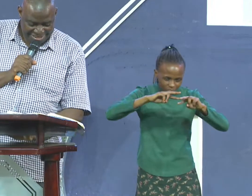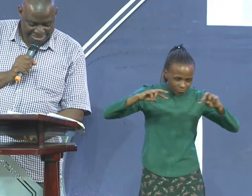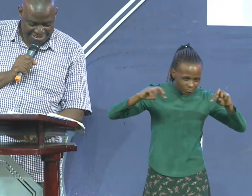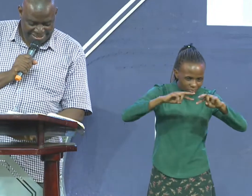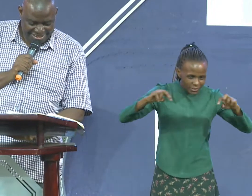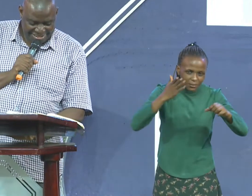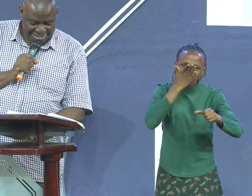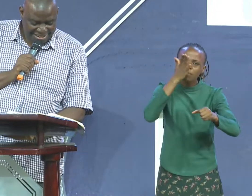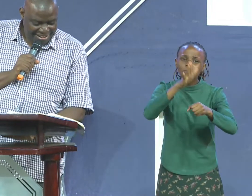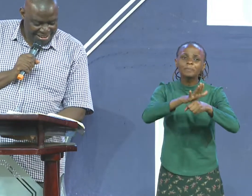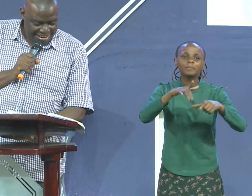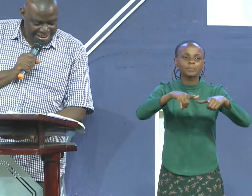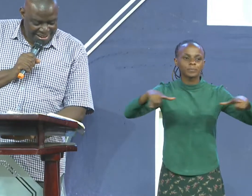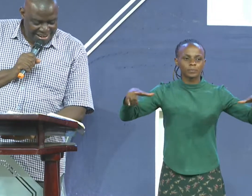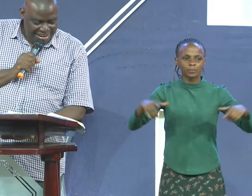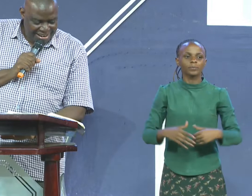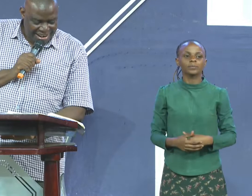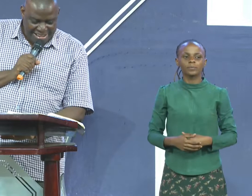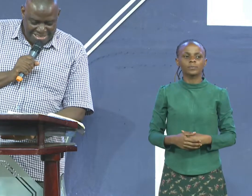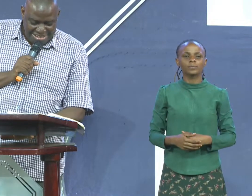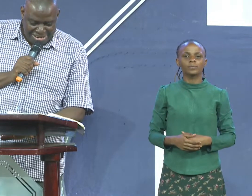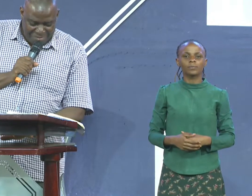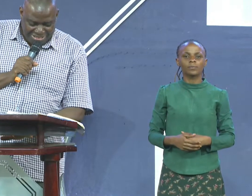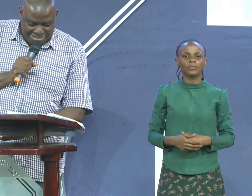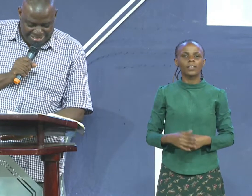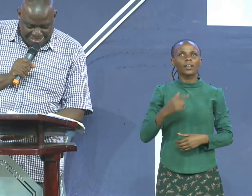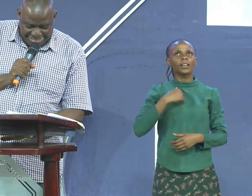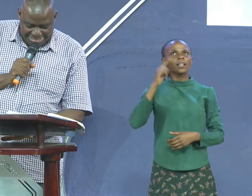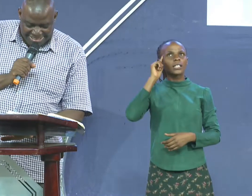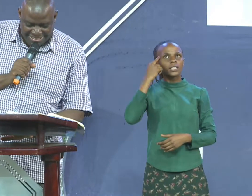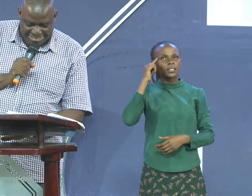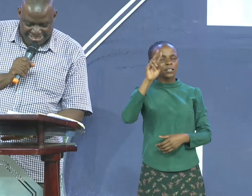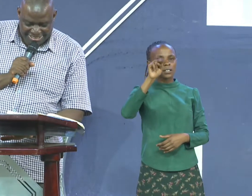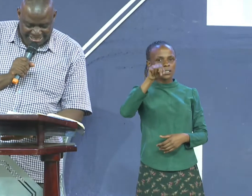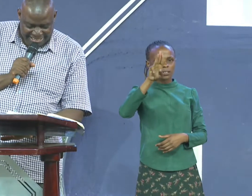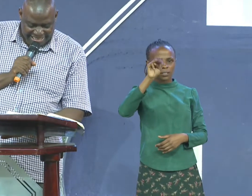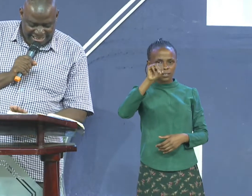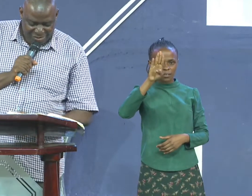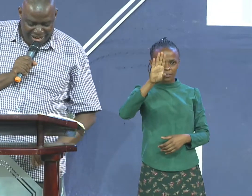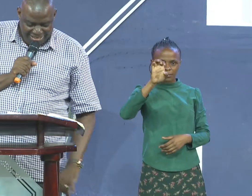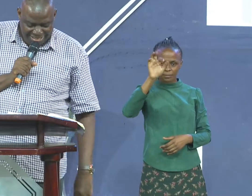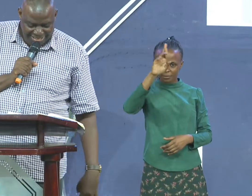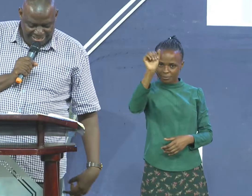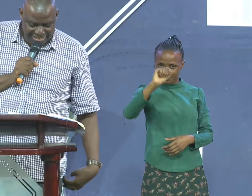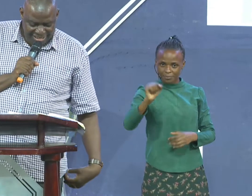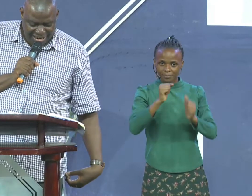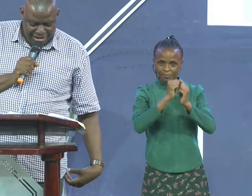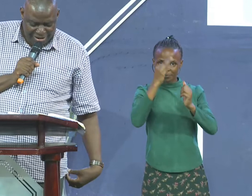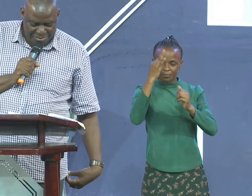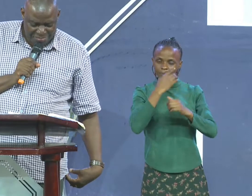these ones had gone to spy the promised land. I think in Numbers 13, we can